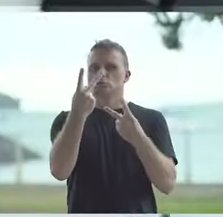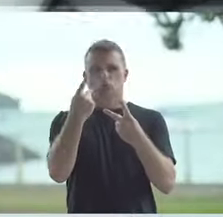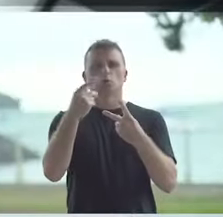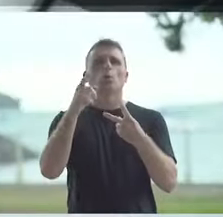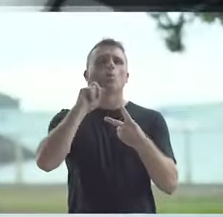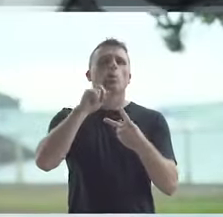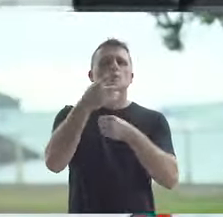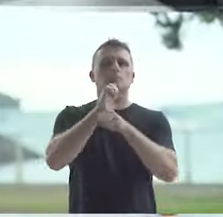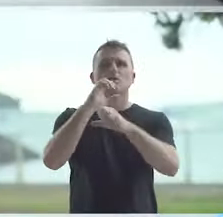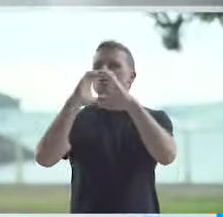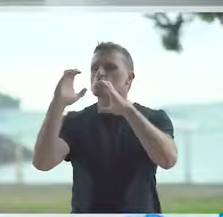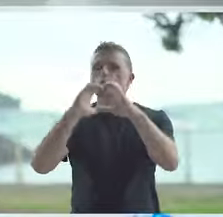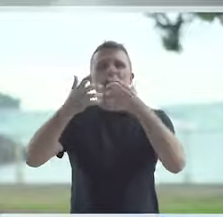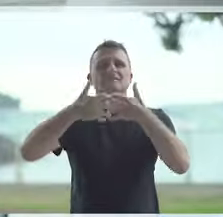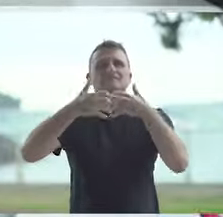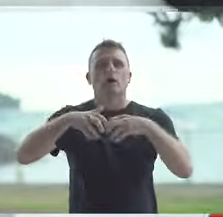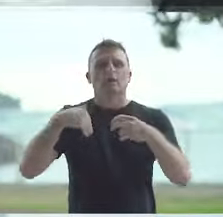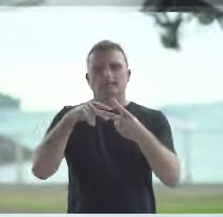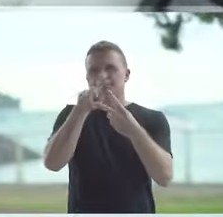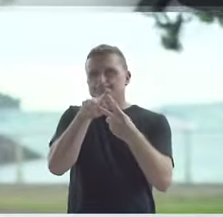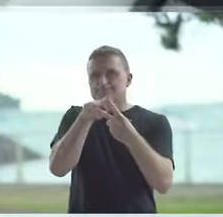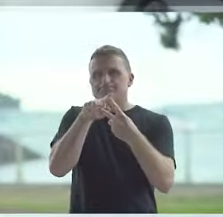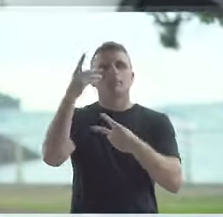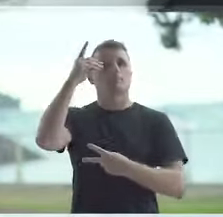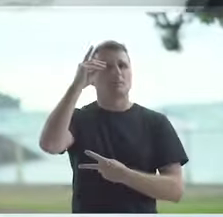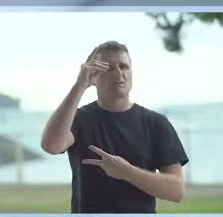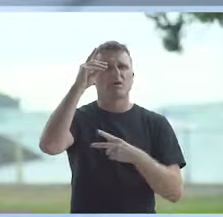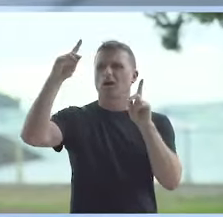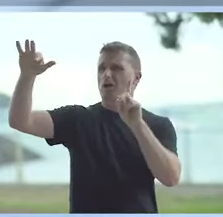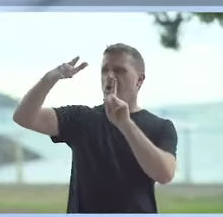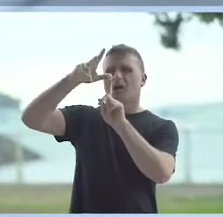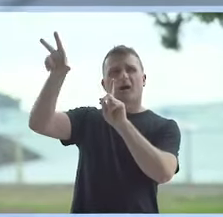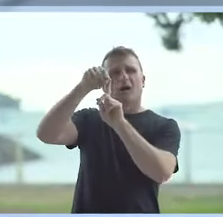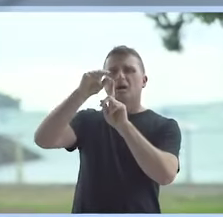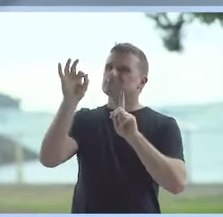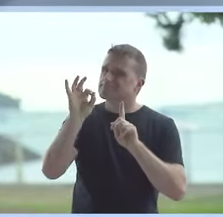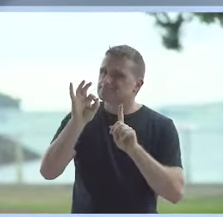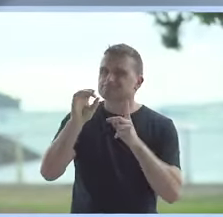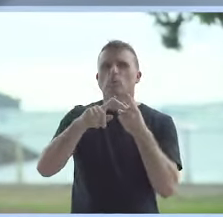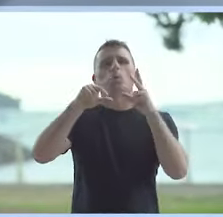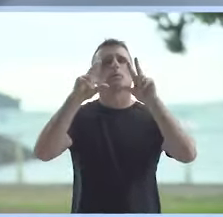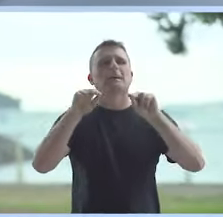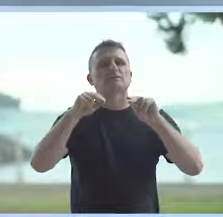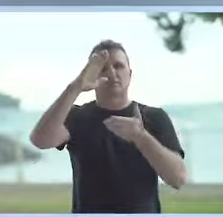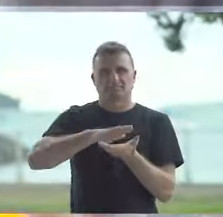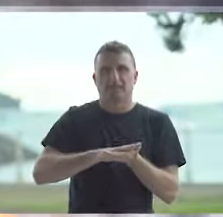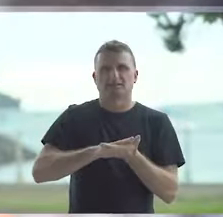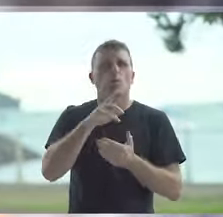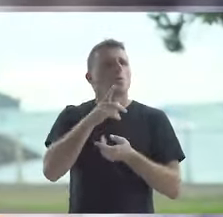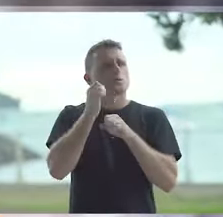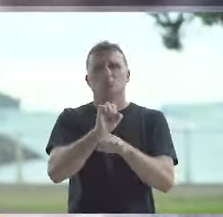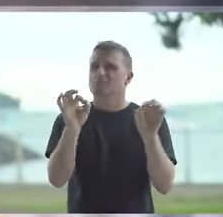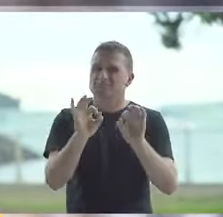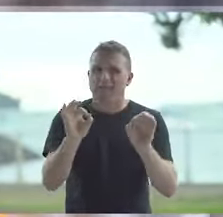You need to take at least 2 waterproof methods of communication with you. Cell phones can be out of range or battery. They're